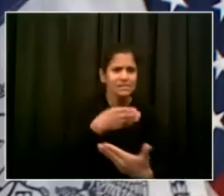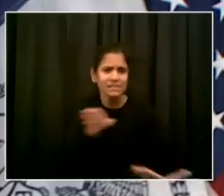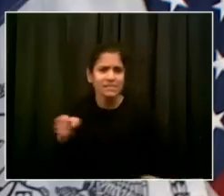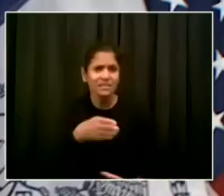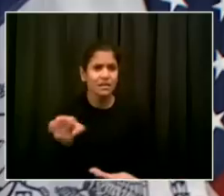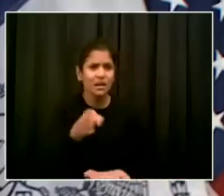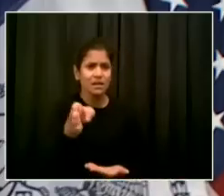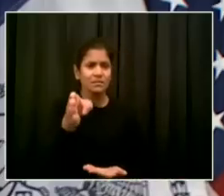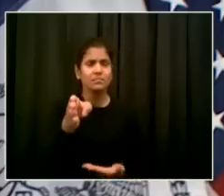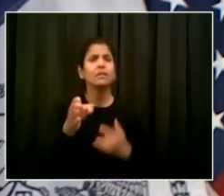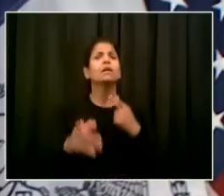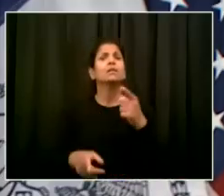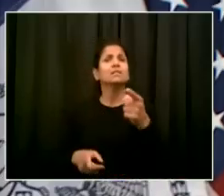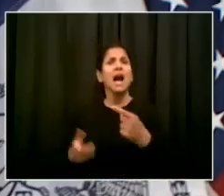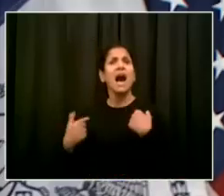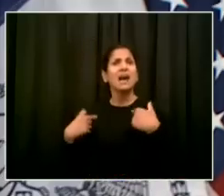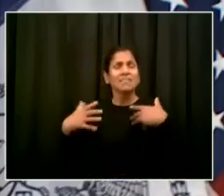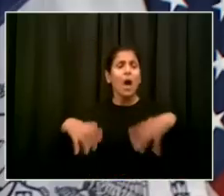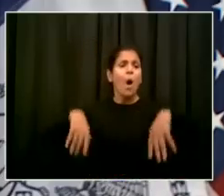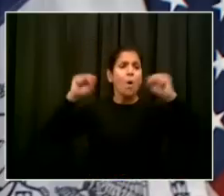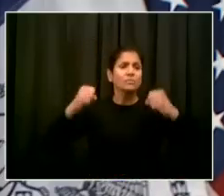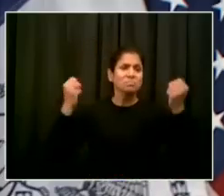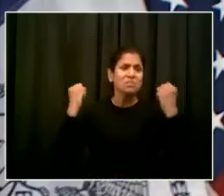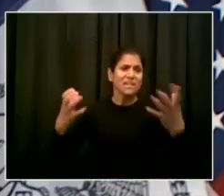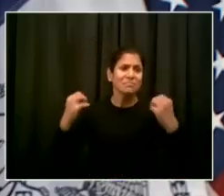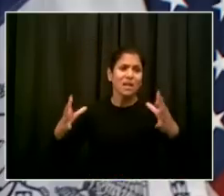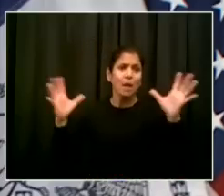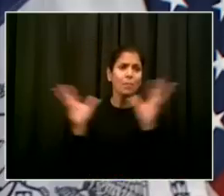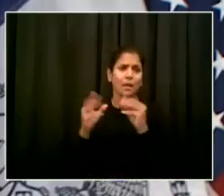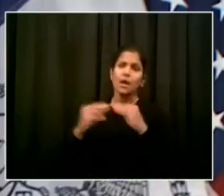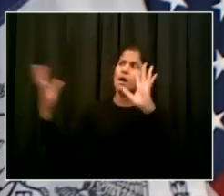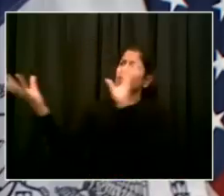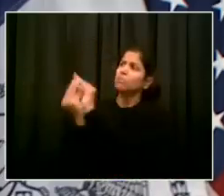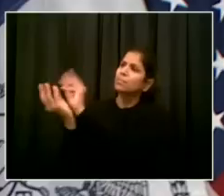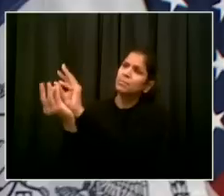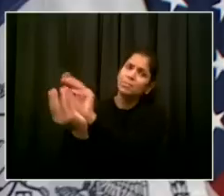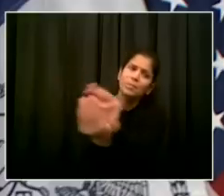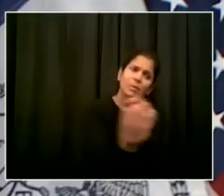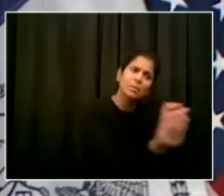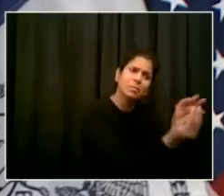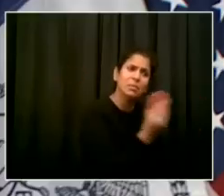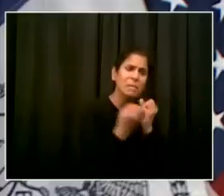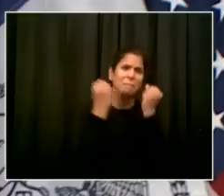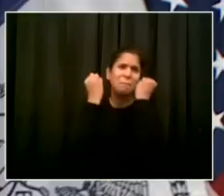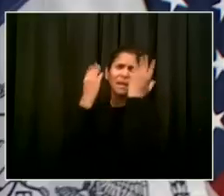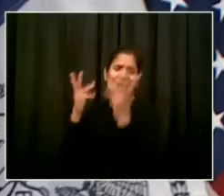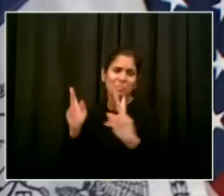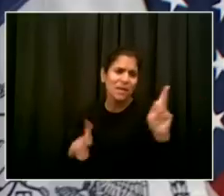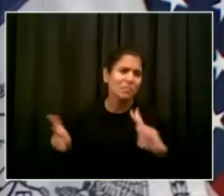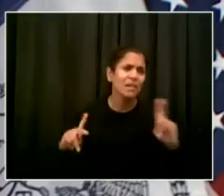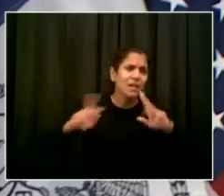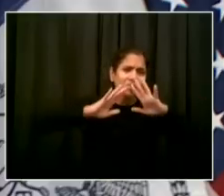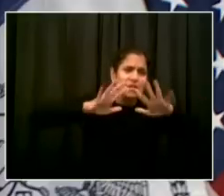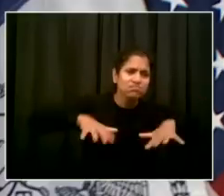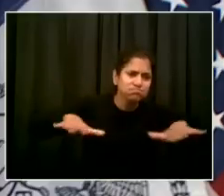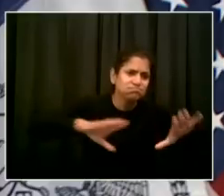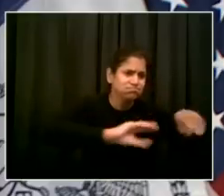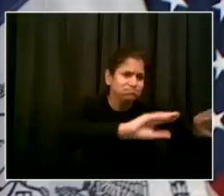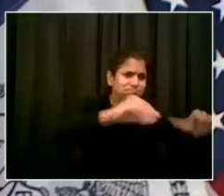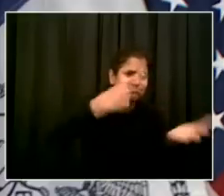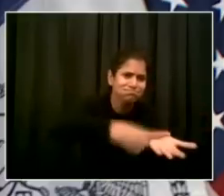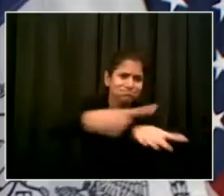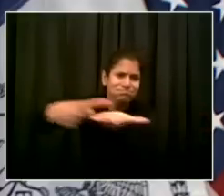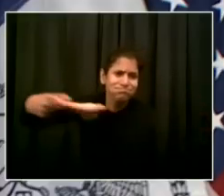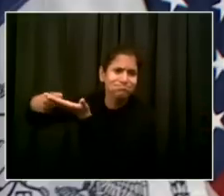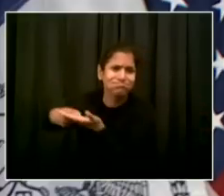warning them of the danger, trying to get everyone involved to help address it. And overwhelmingly, people have gotten involved, have